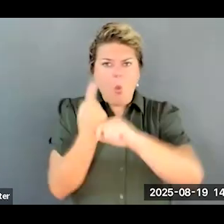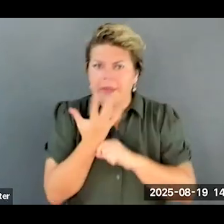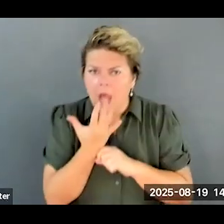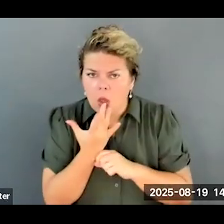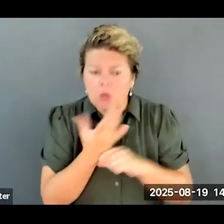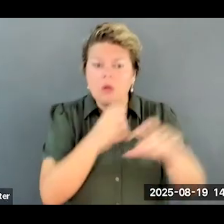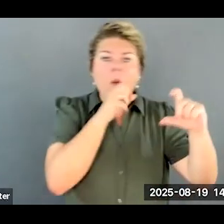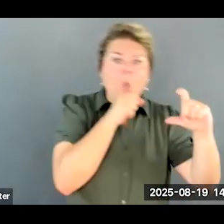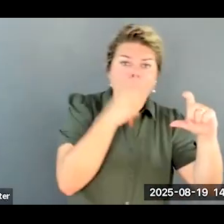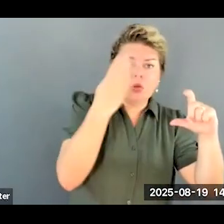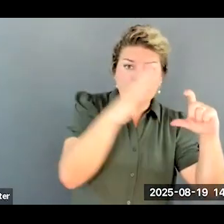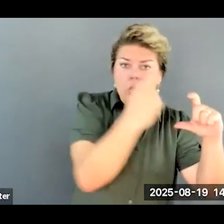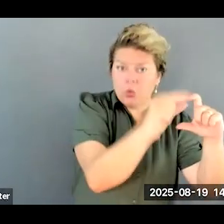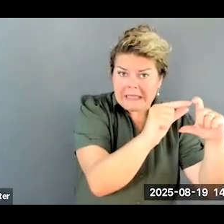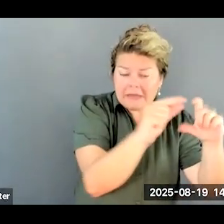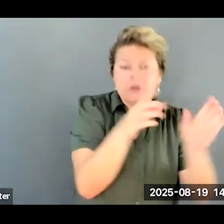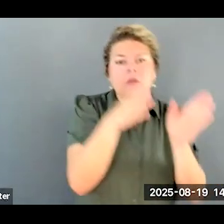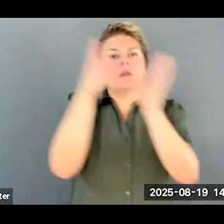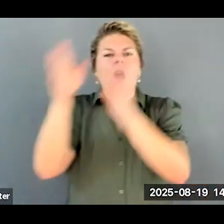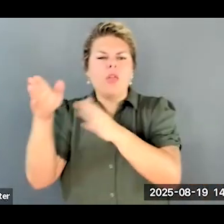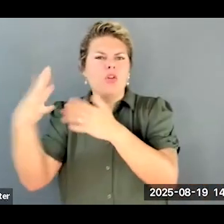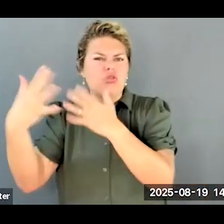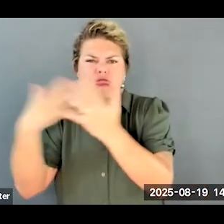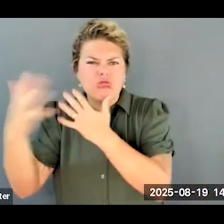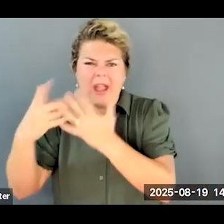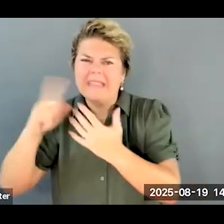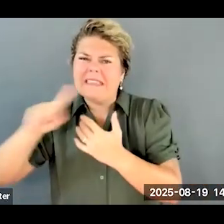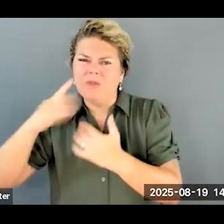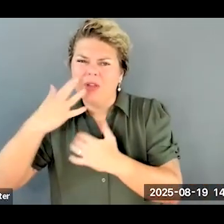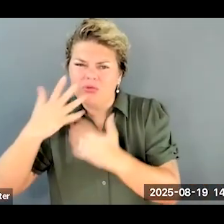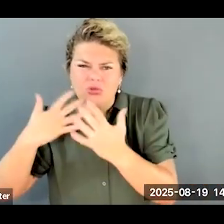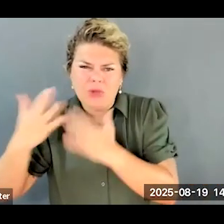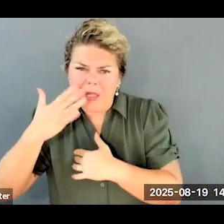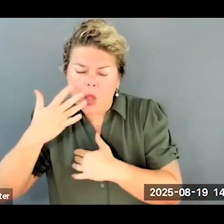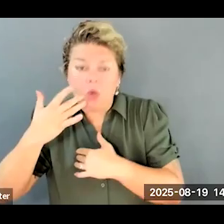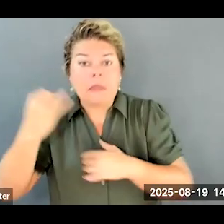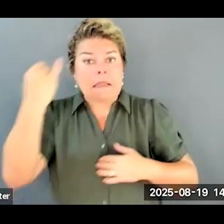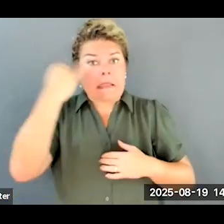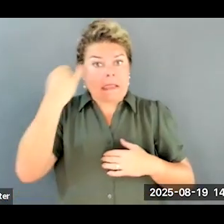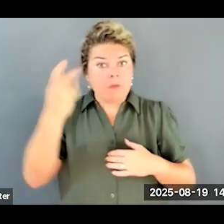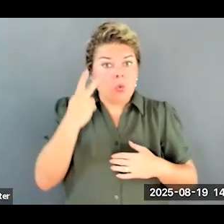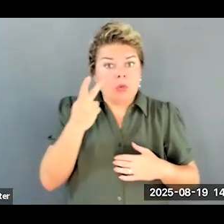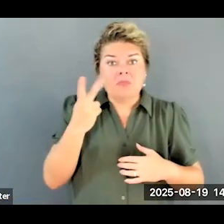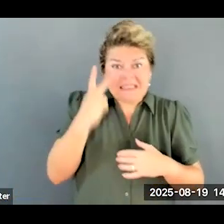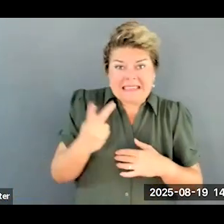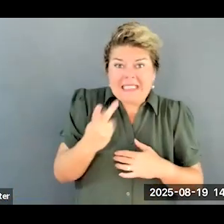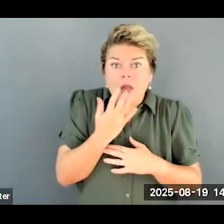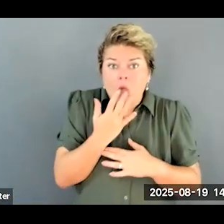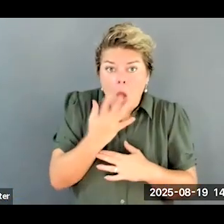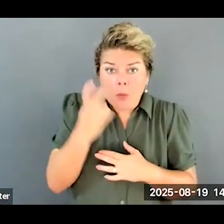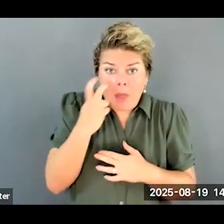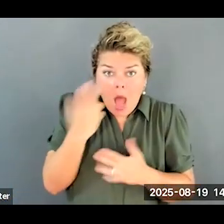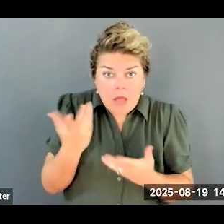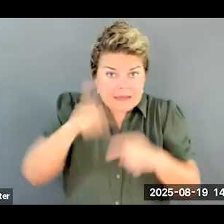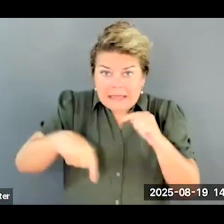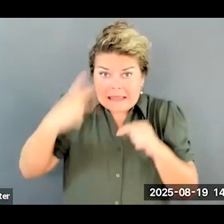has orange, blue, and green, and the other is just different grayscale. So if somebody experiences color blindness, they wouldn't be able